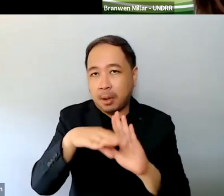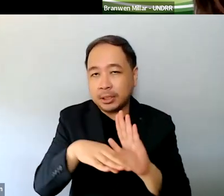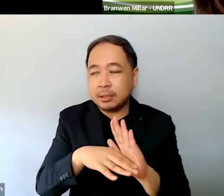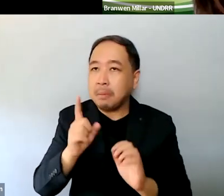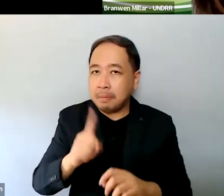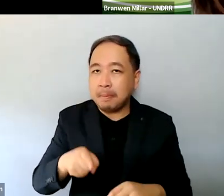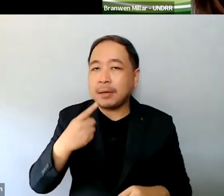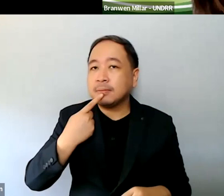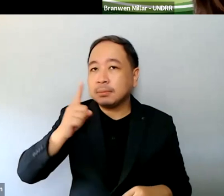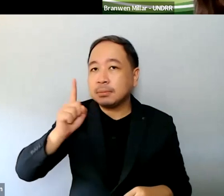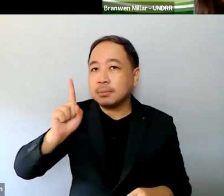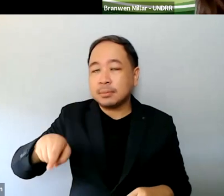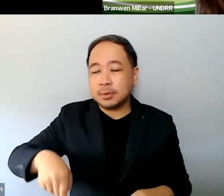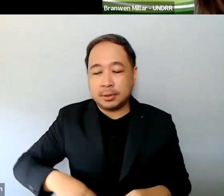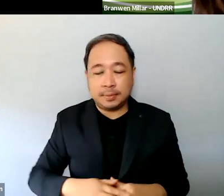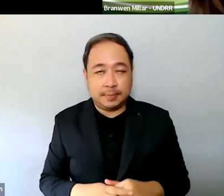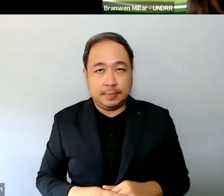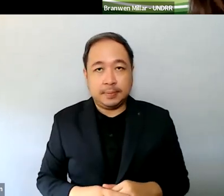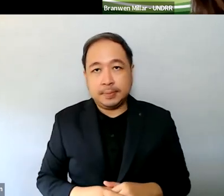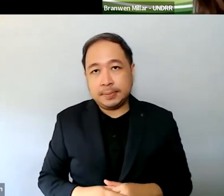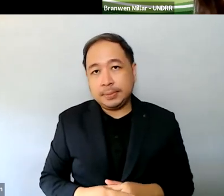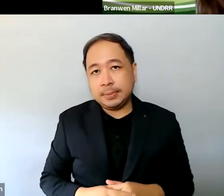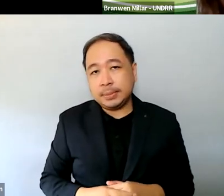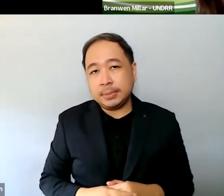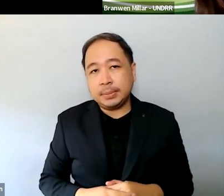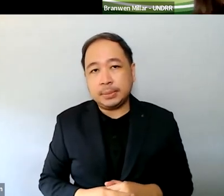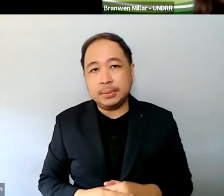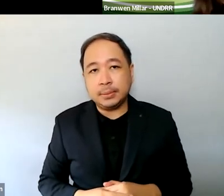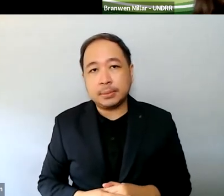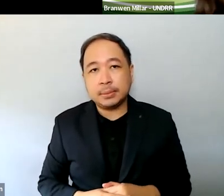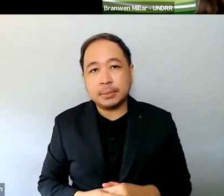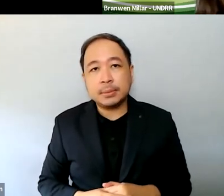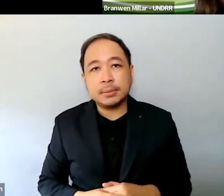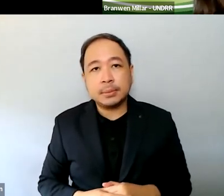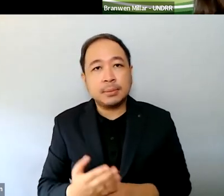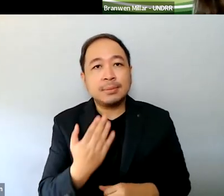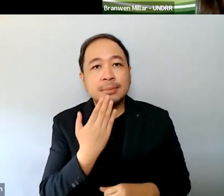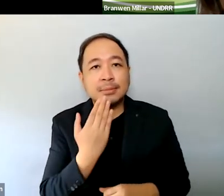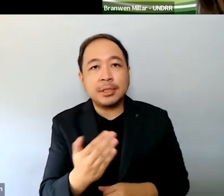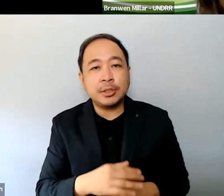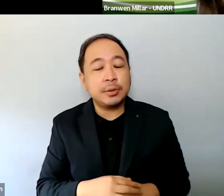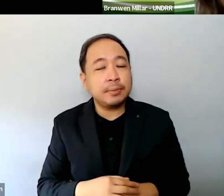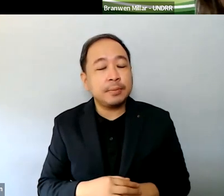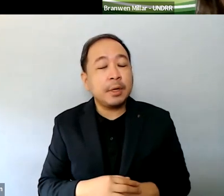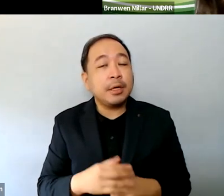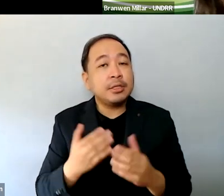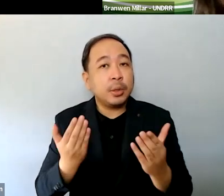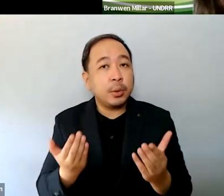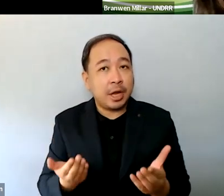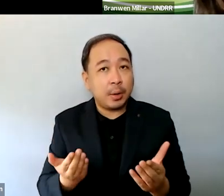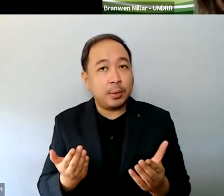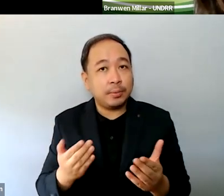this opportunity. Thank you very much, Mr. Dinakaran. I'm pleased now to pass the floor